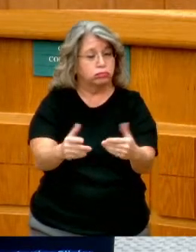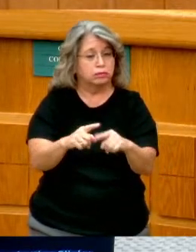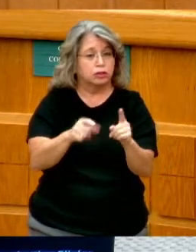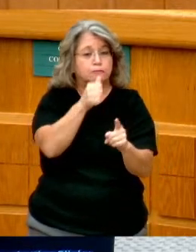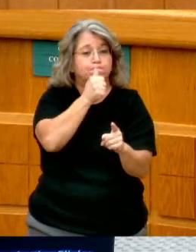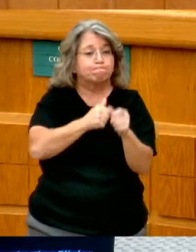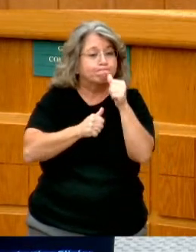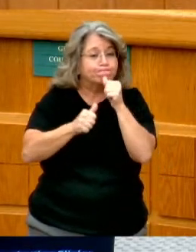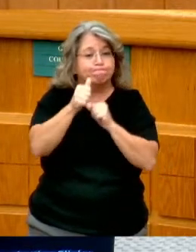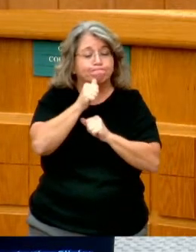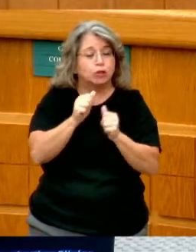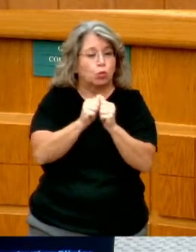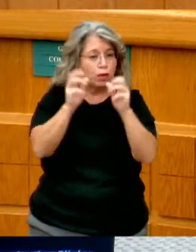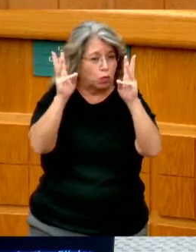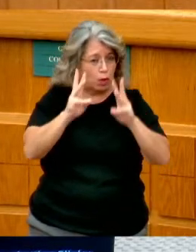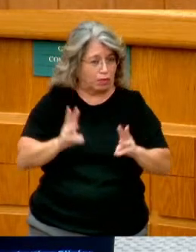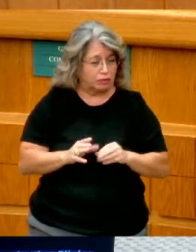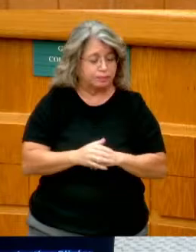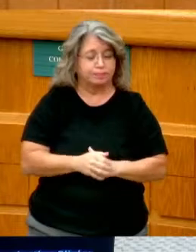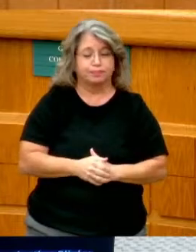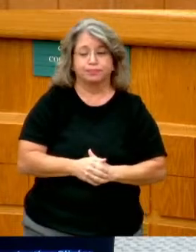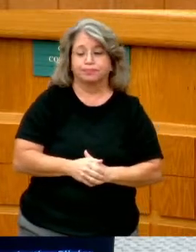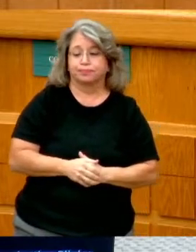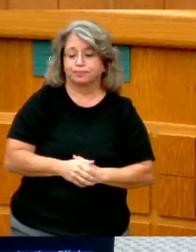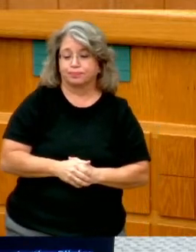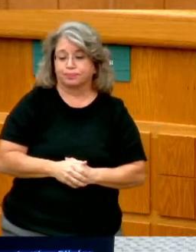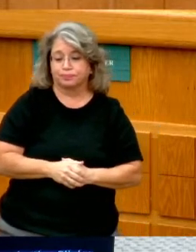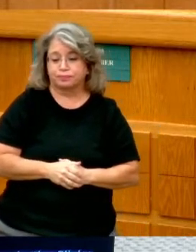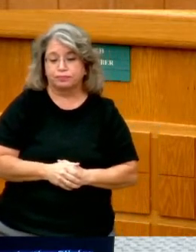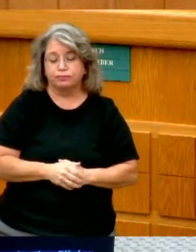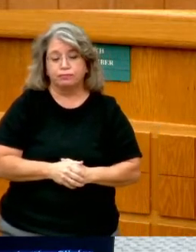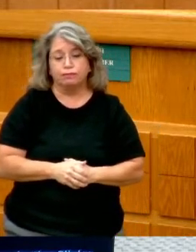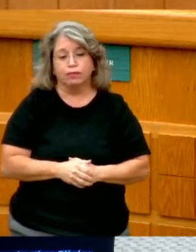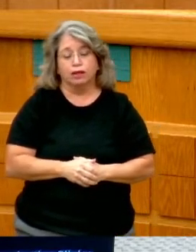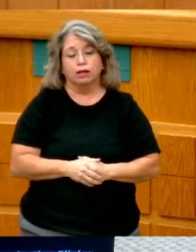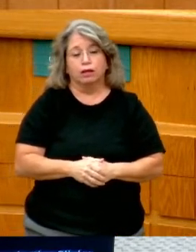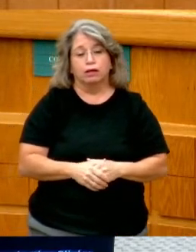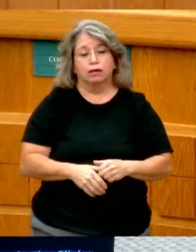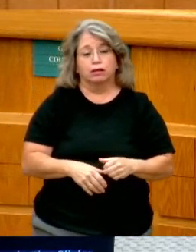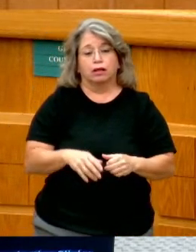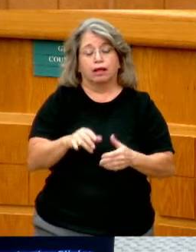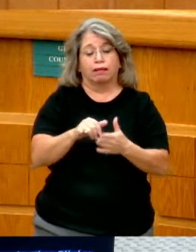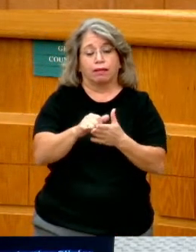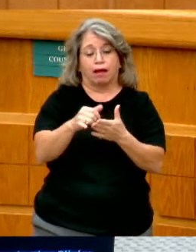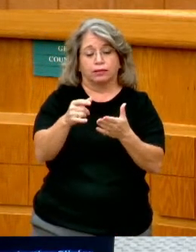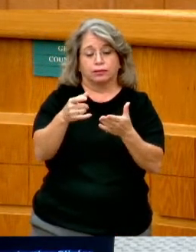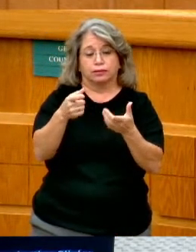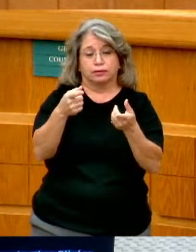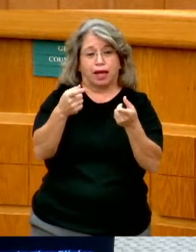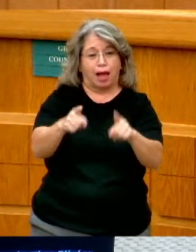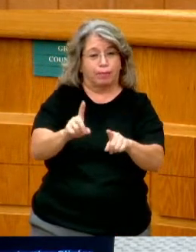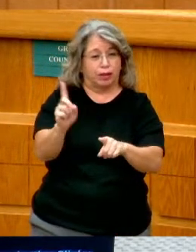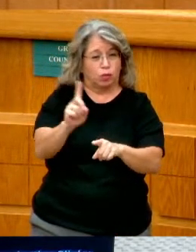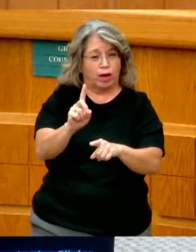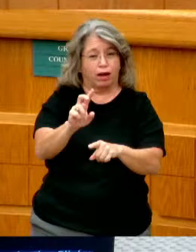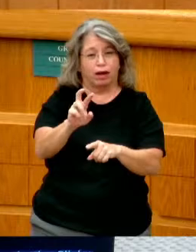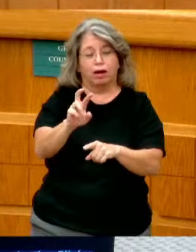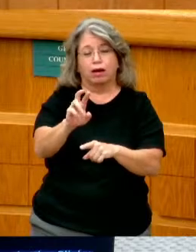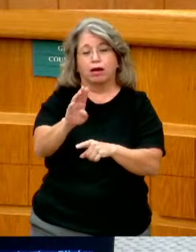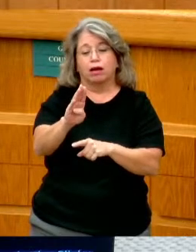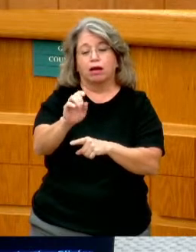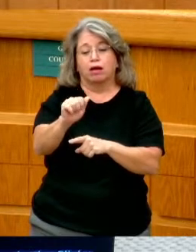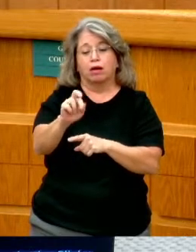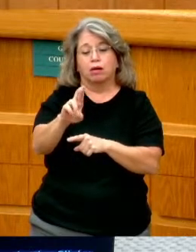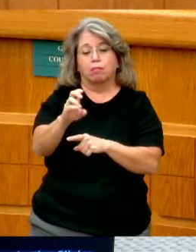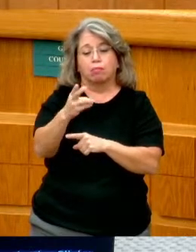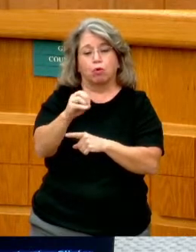inclement weather. Let's see, as I said before, both of these clinics are at Richard Borchard Fairgrounds at 1213 Terry